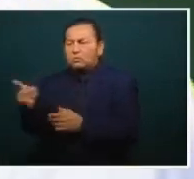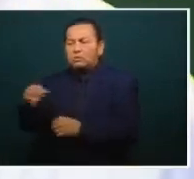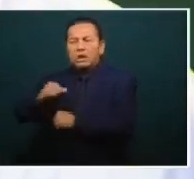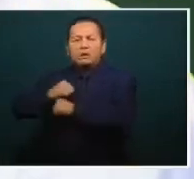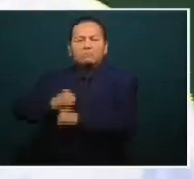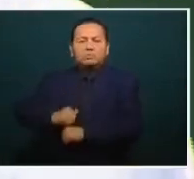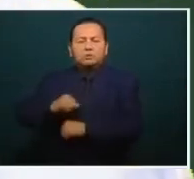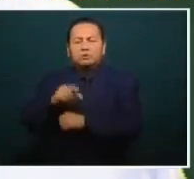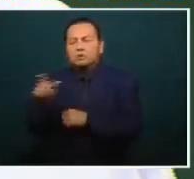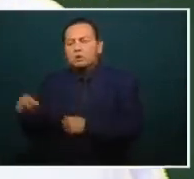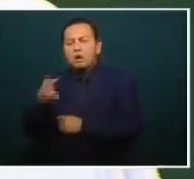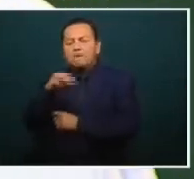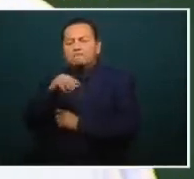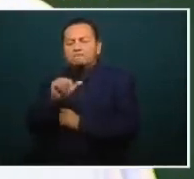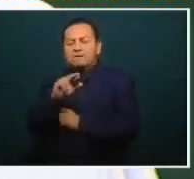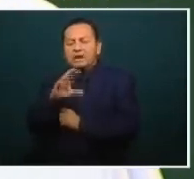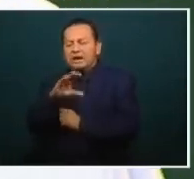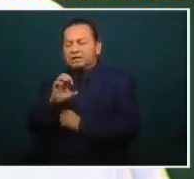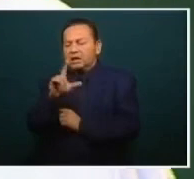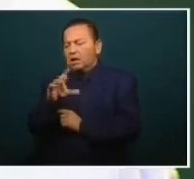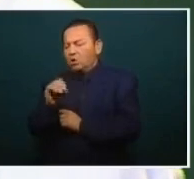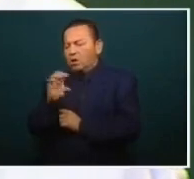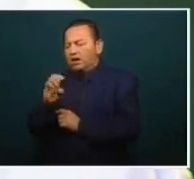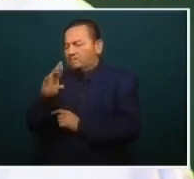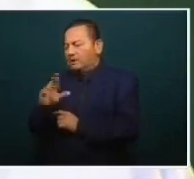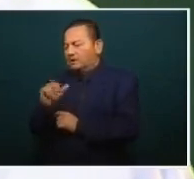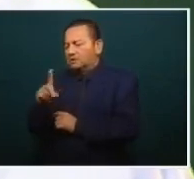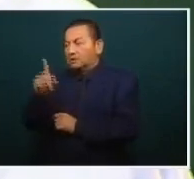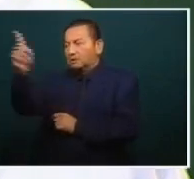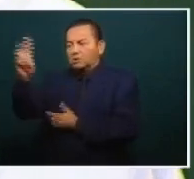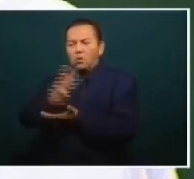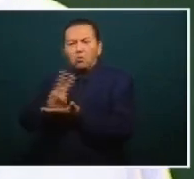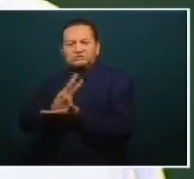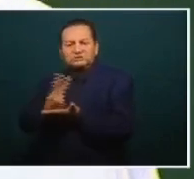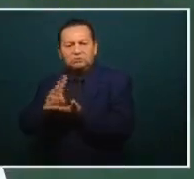that was sent headed by Marcelo Ebrard.